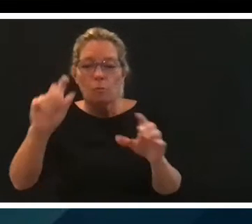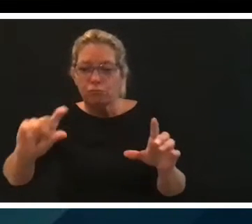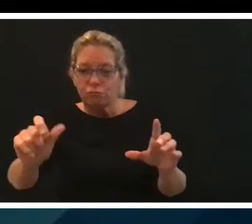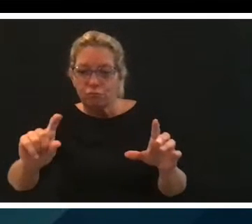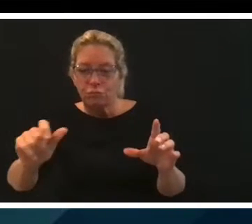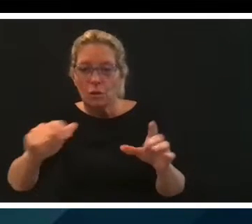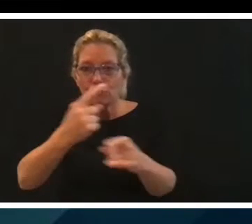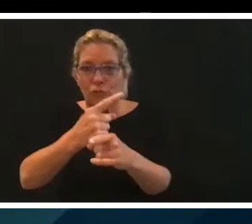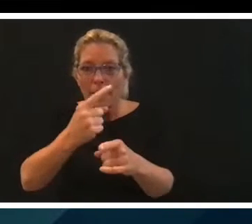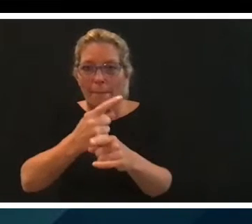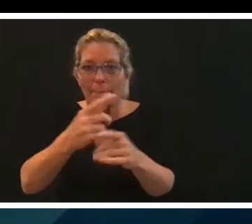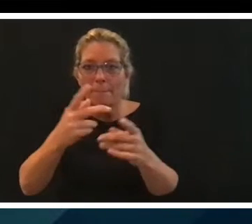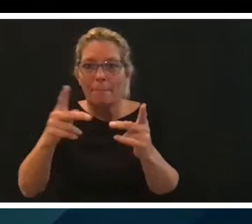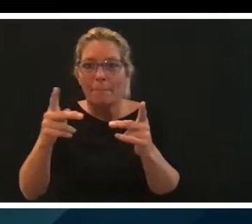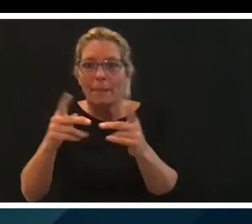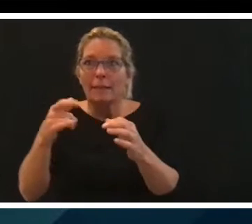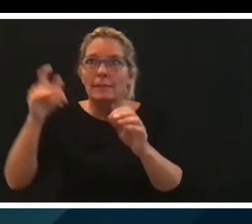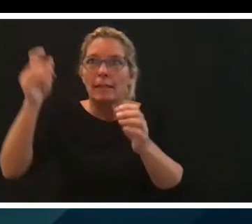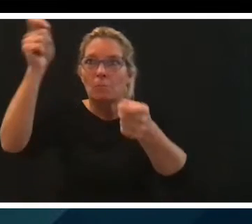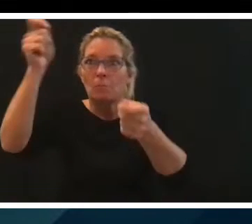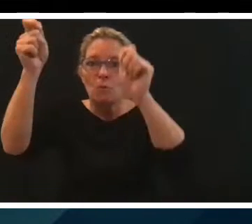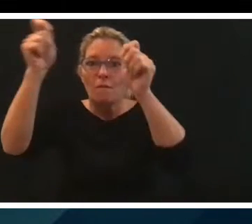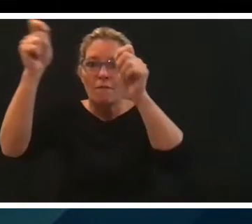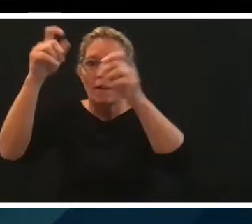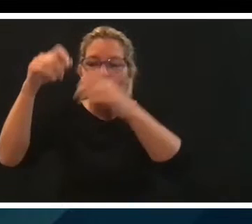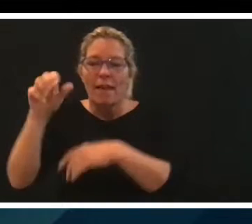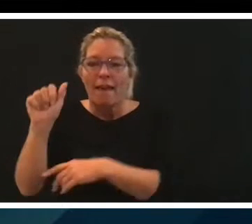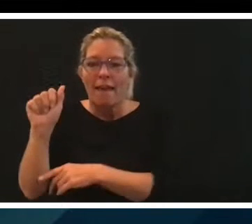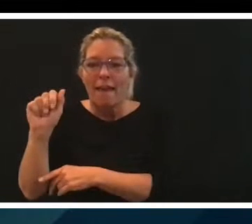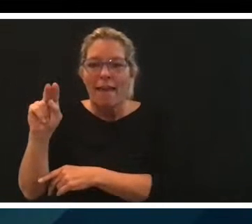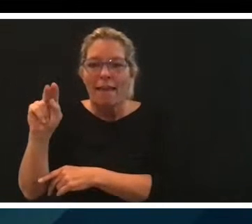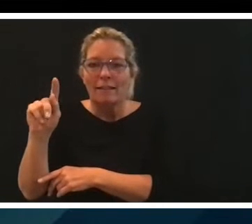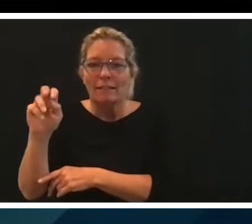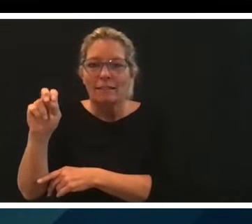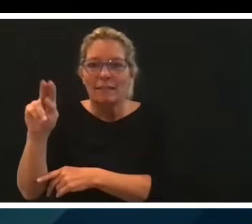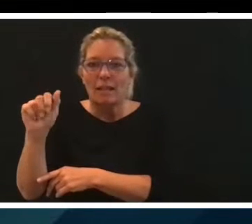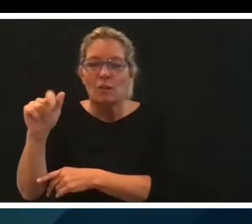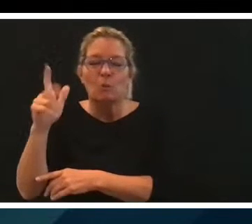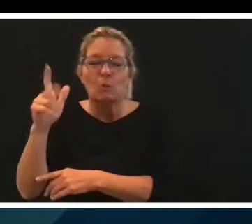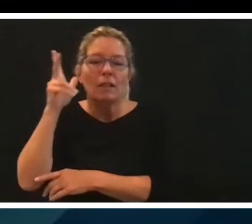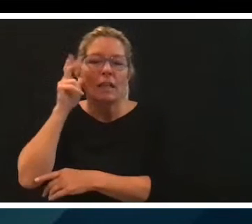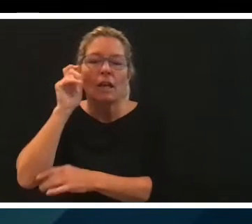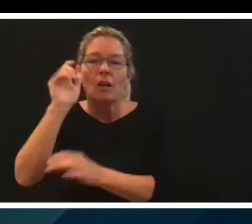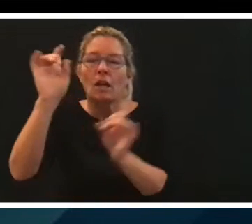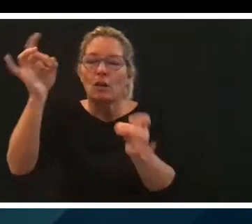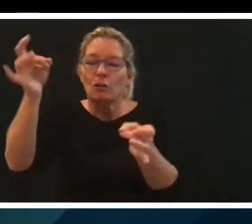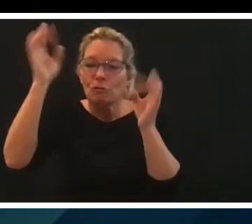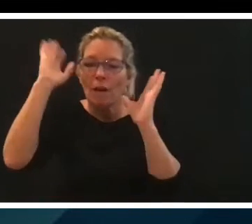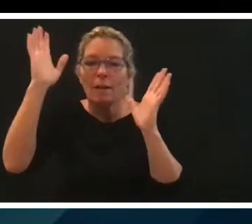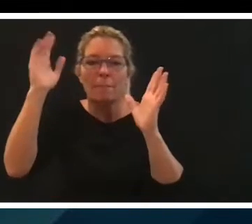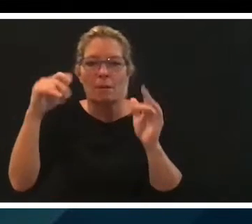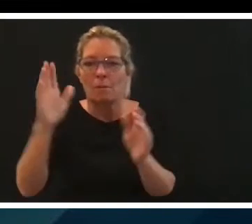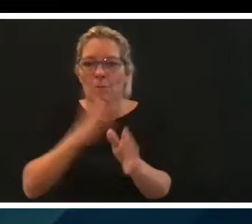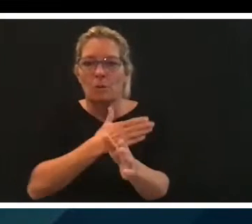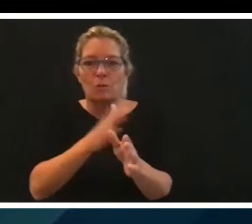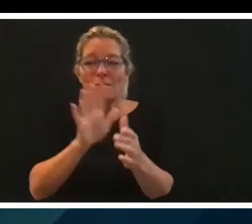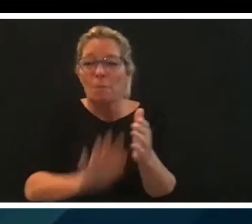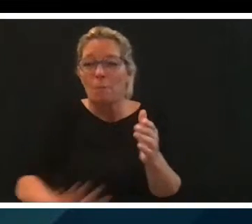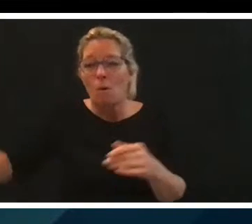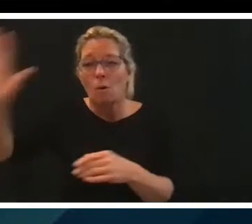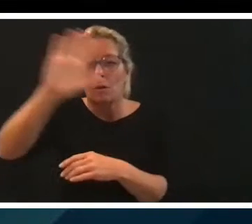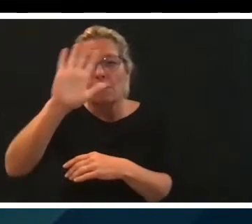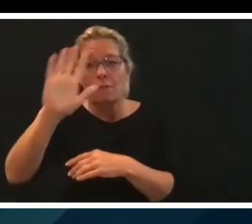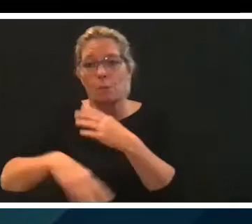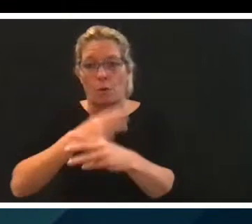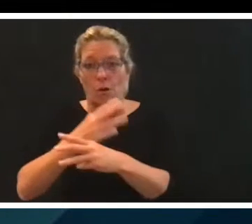to mess with an antenna, and boy, did I become good at that, you could hear the most incredible music from all over the world uh,